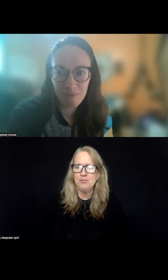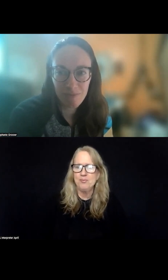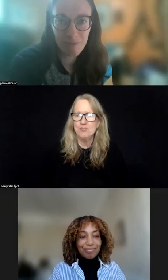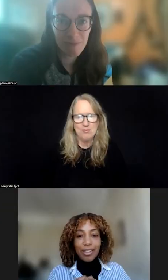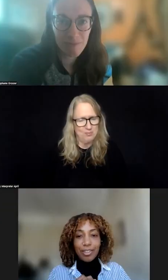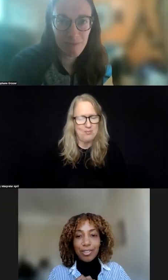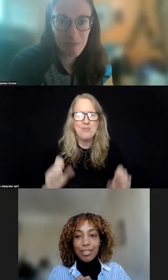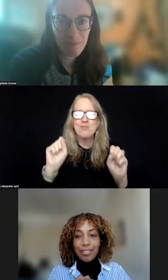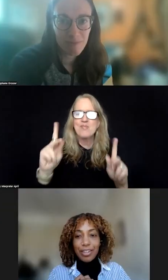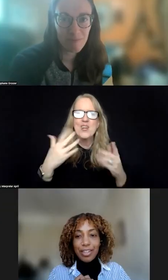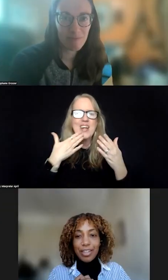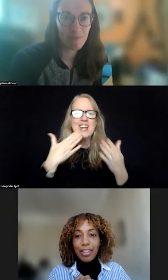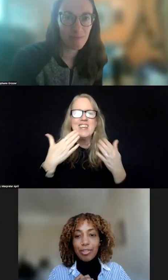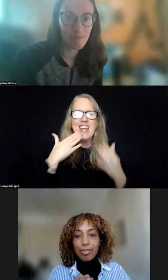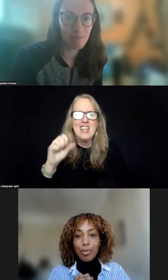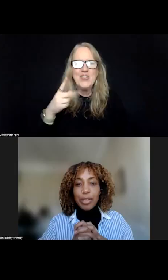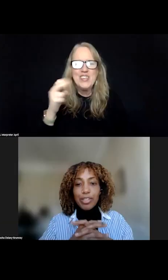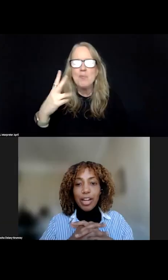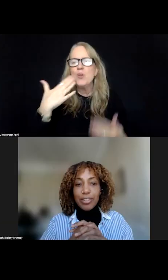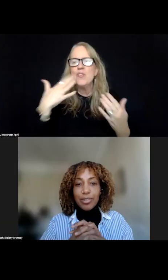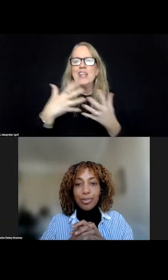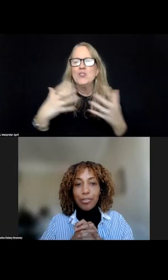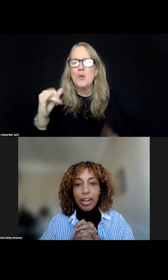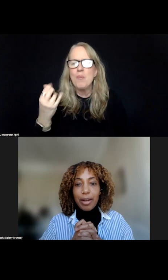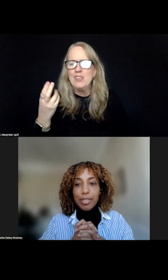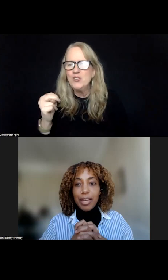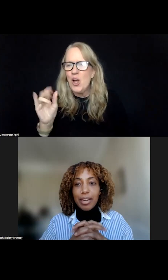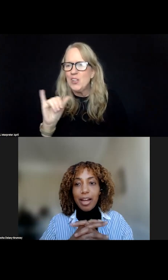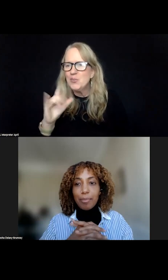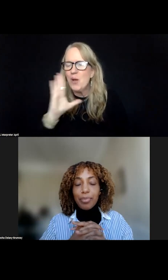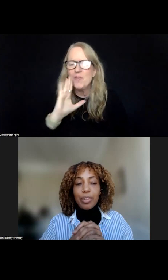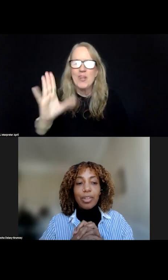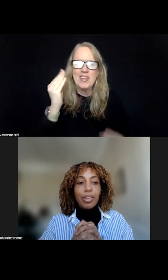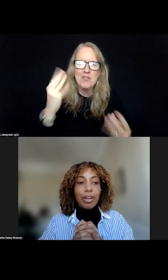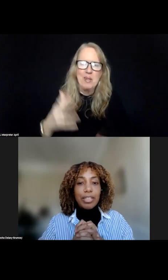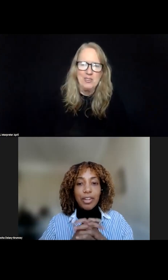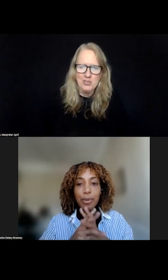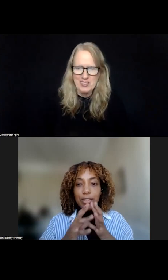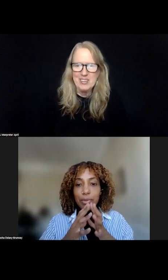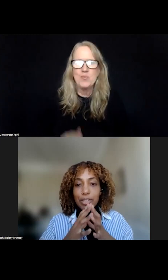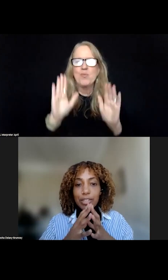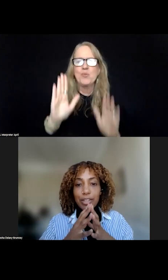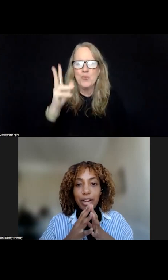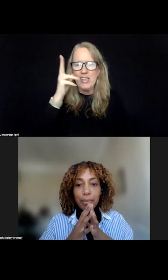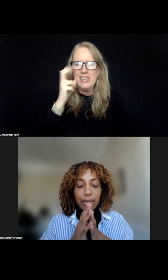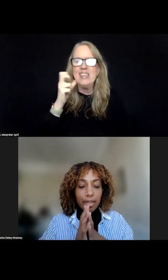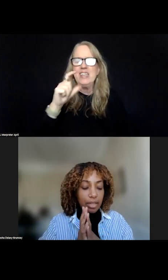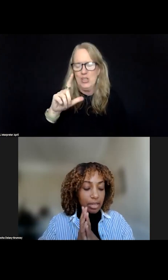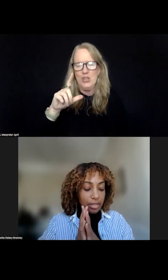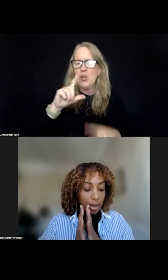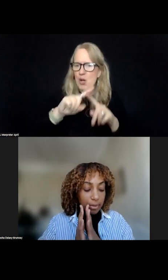Great, thank you, Stephanie, and thank you so much, John, as well, for that update. Great to hear about some of the changes that are